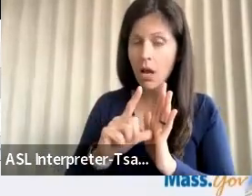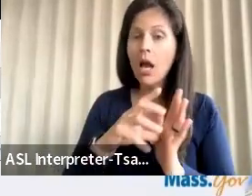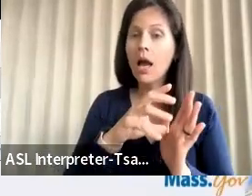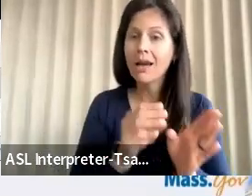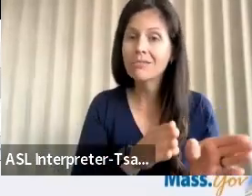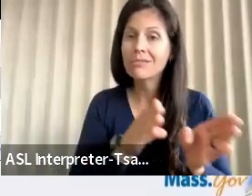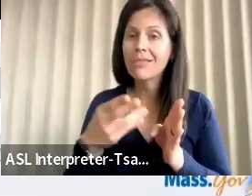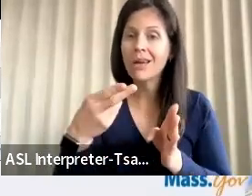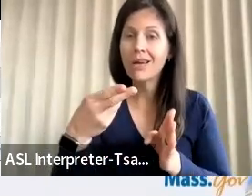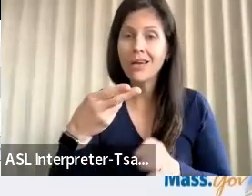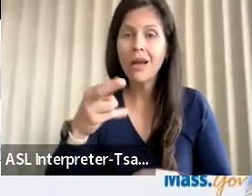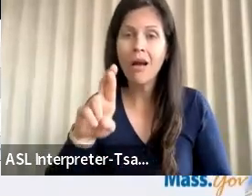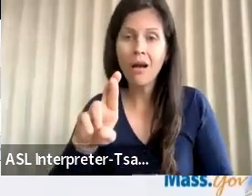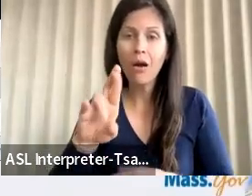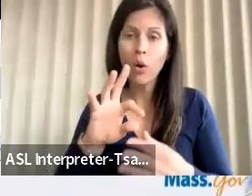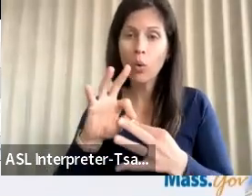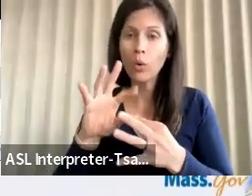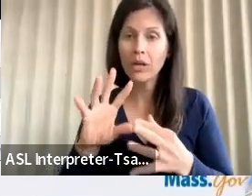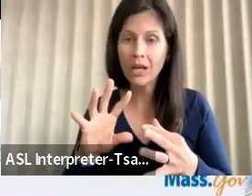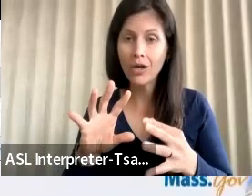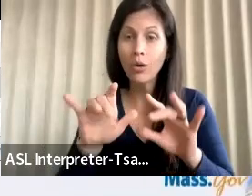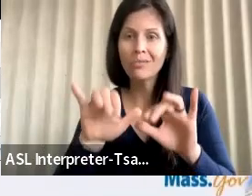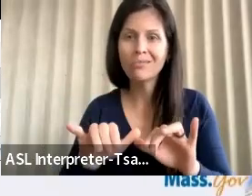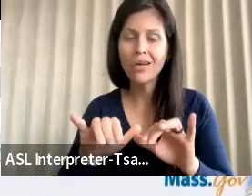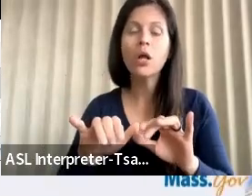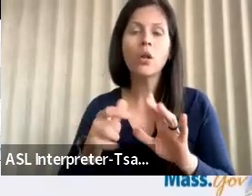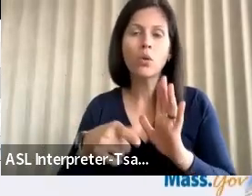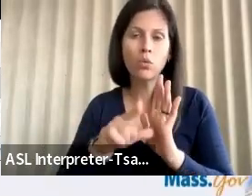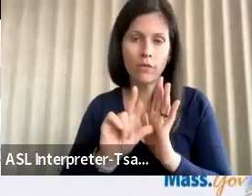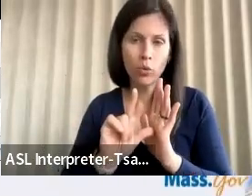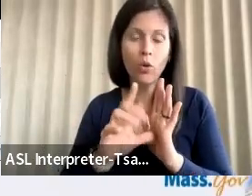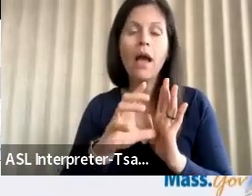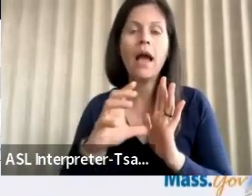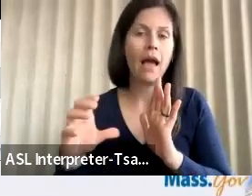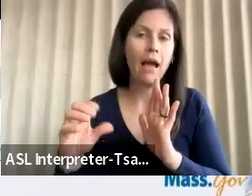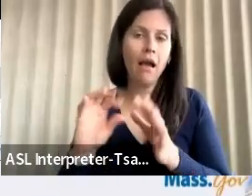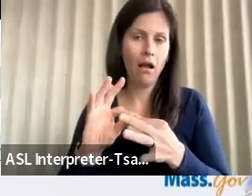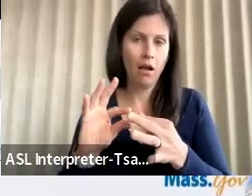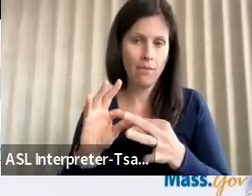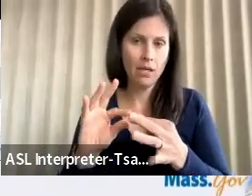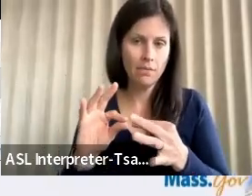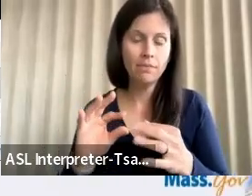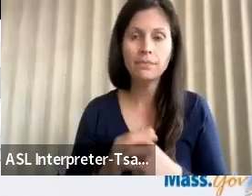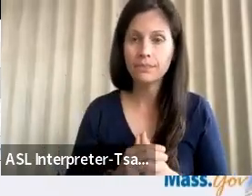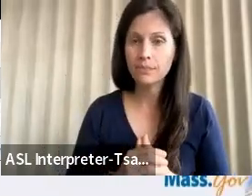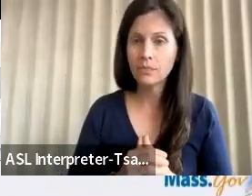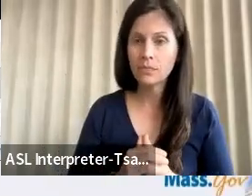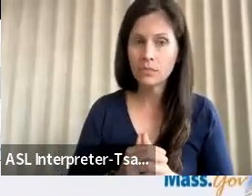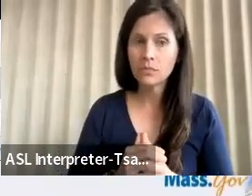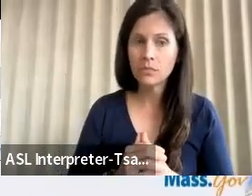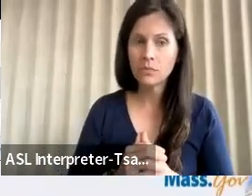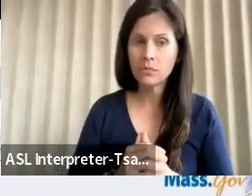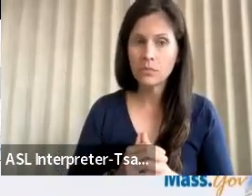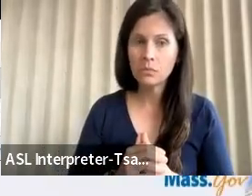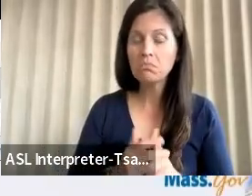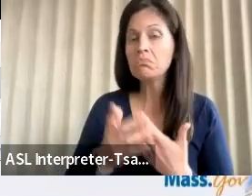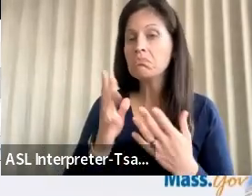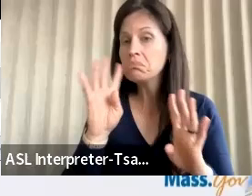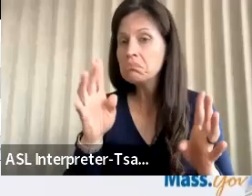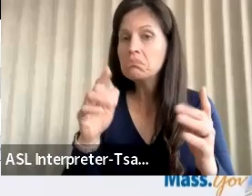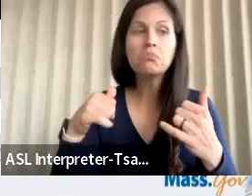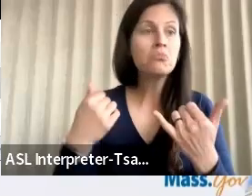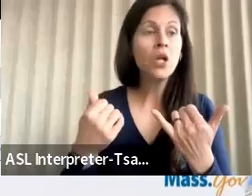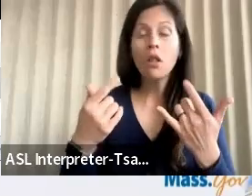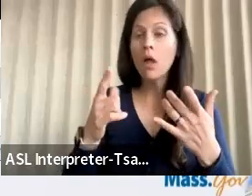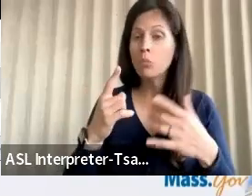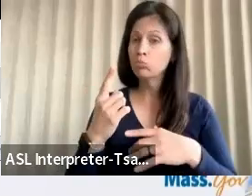HR coordinator would input the review and comment. We will say the review occurred